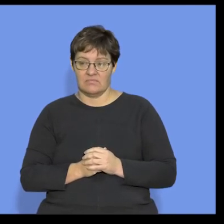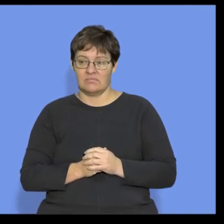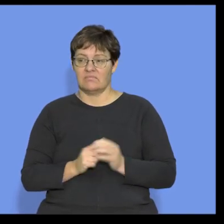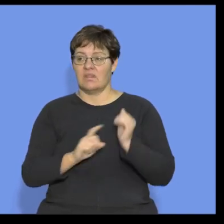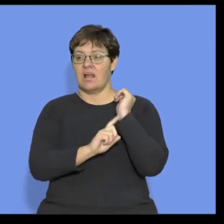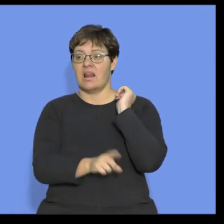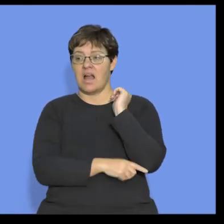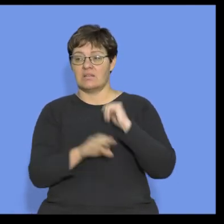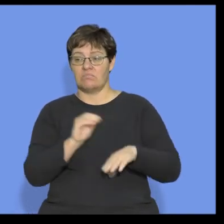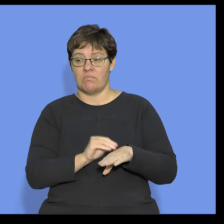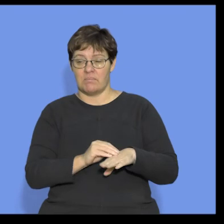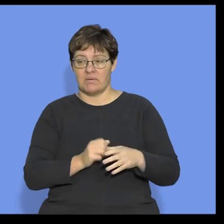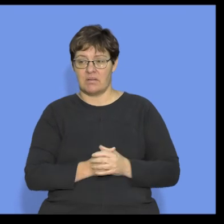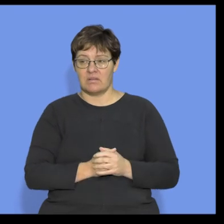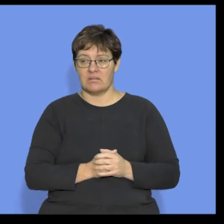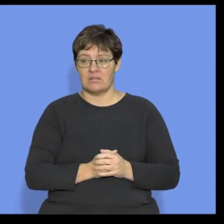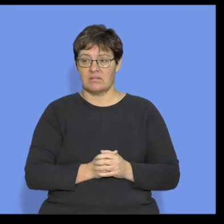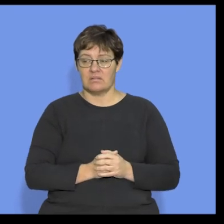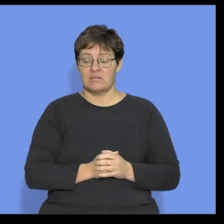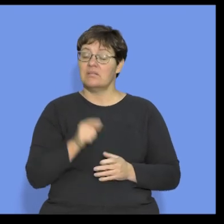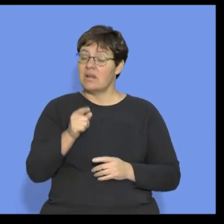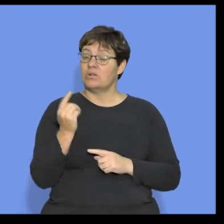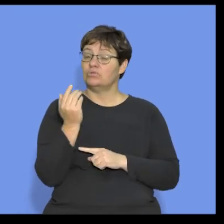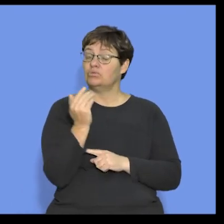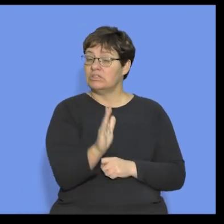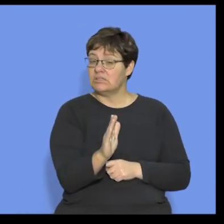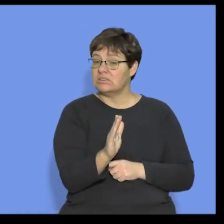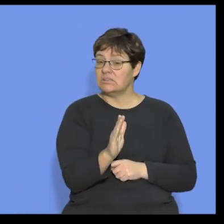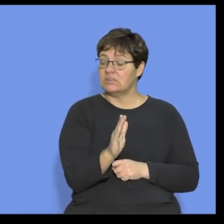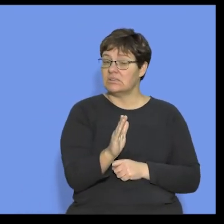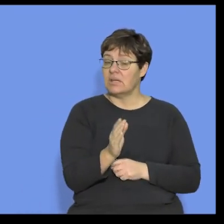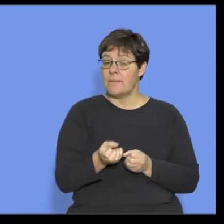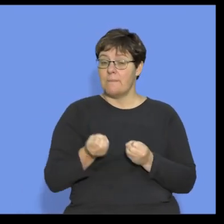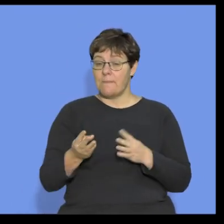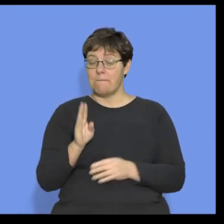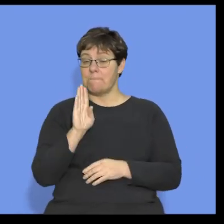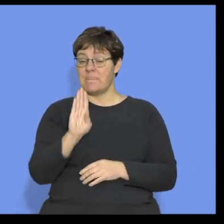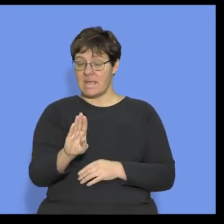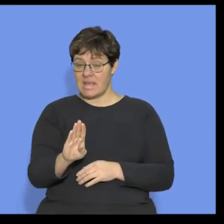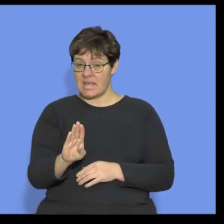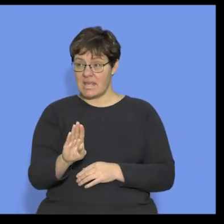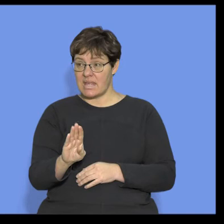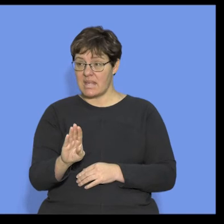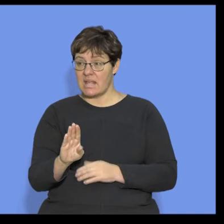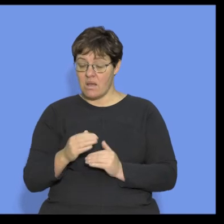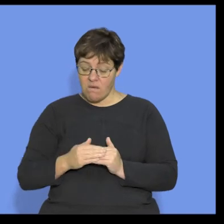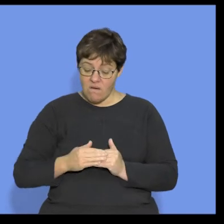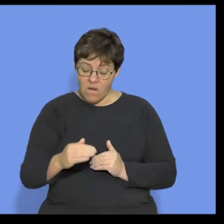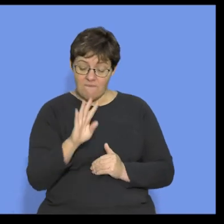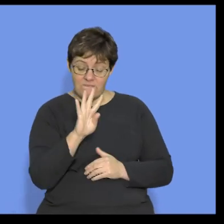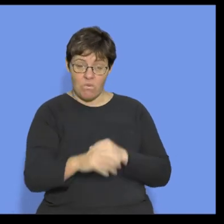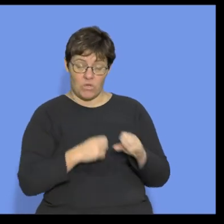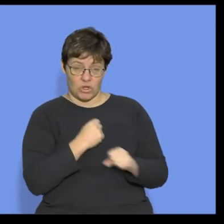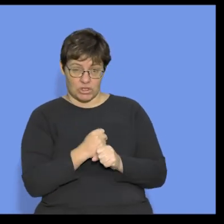Then our last problem is, are a tree given treatment B and living